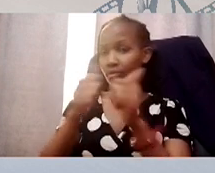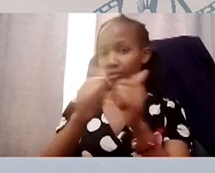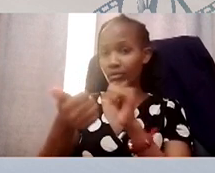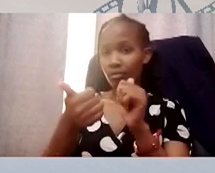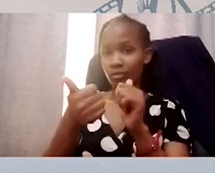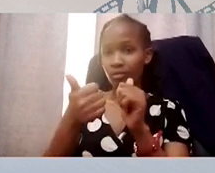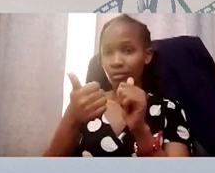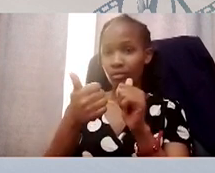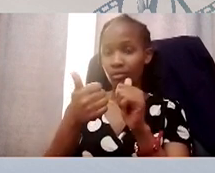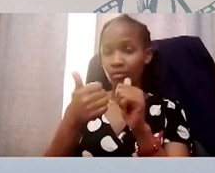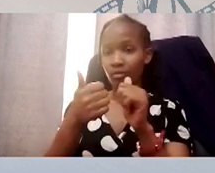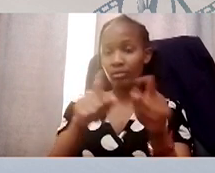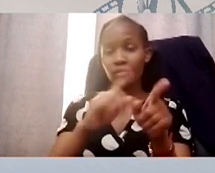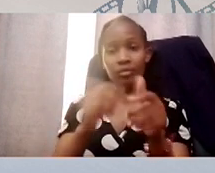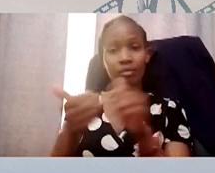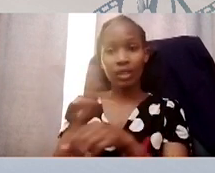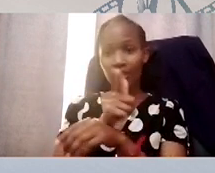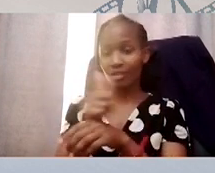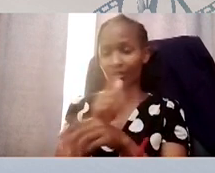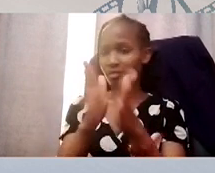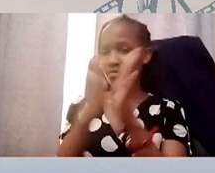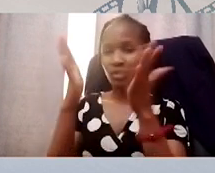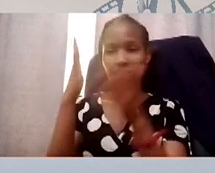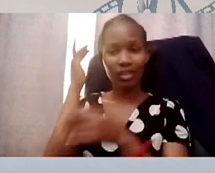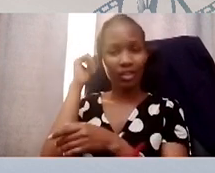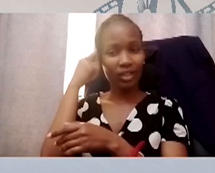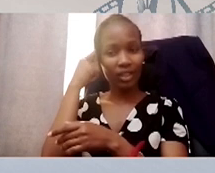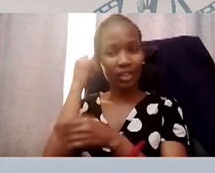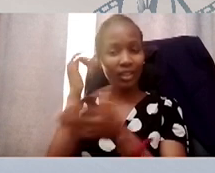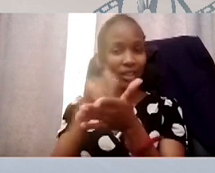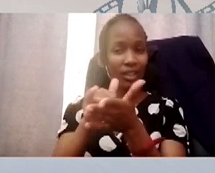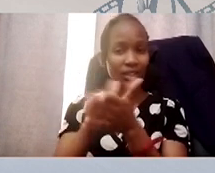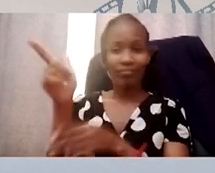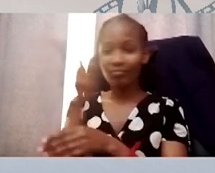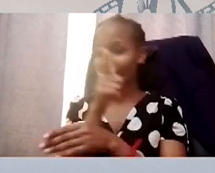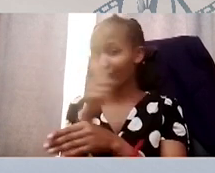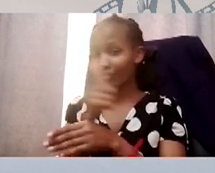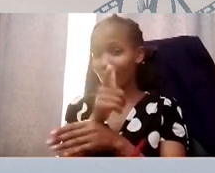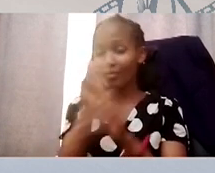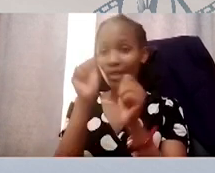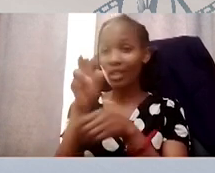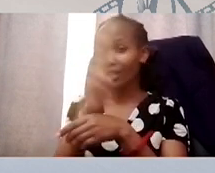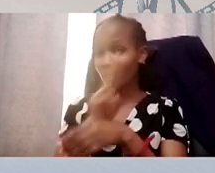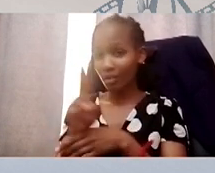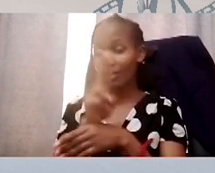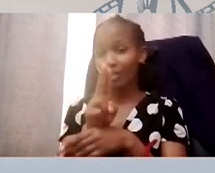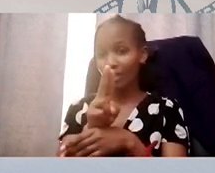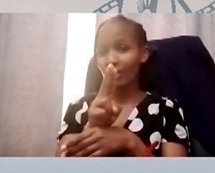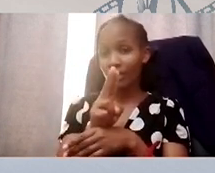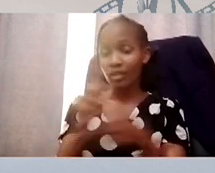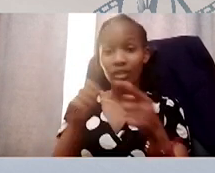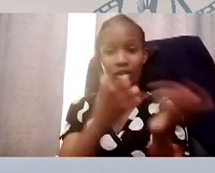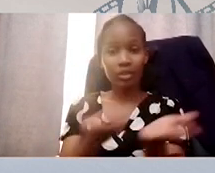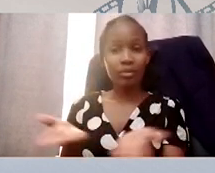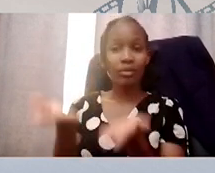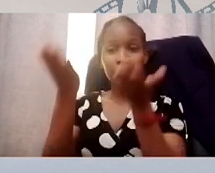sports and a film festival. Do you think that film can actually be used to promote